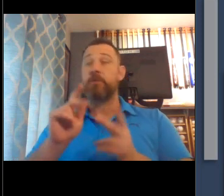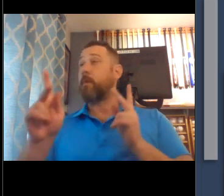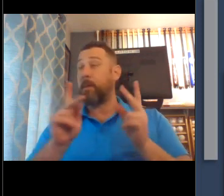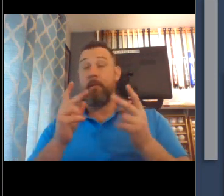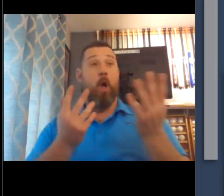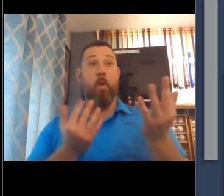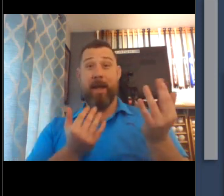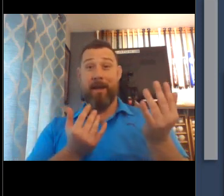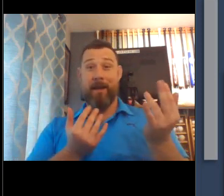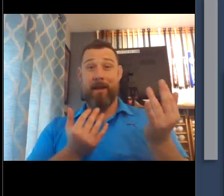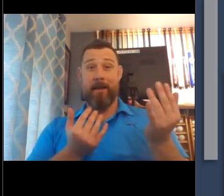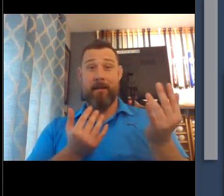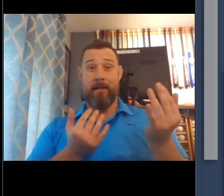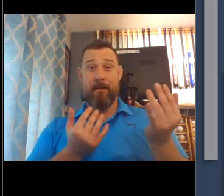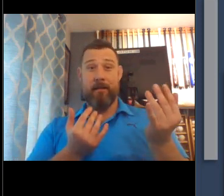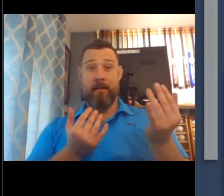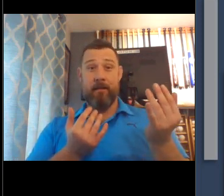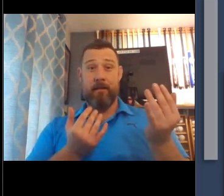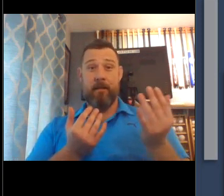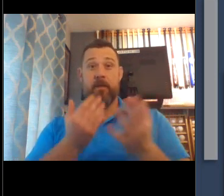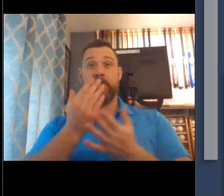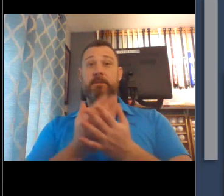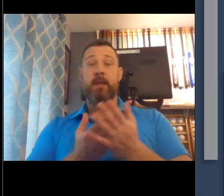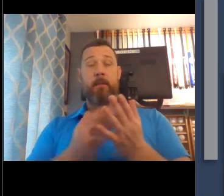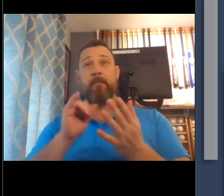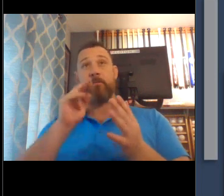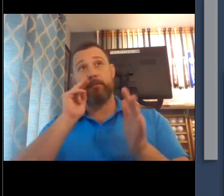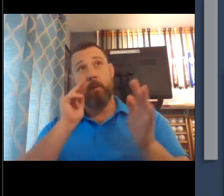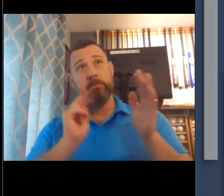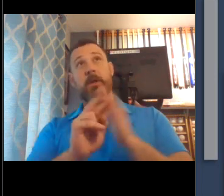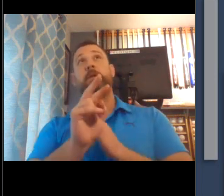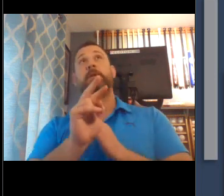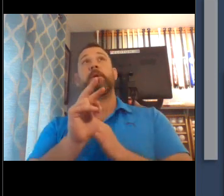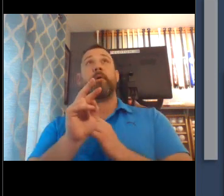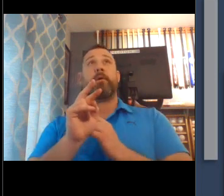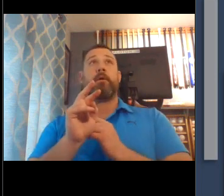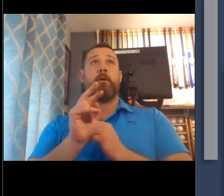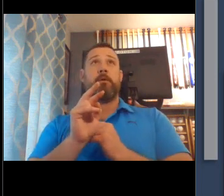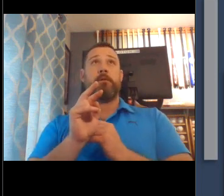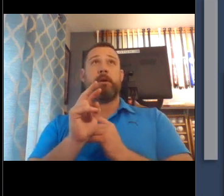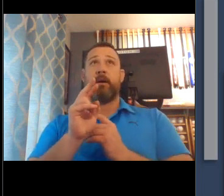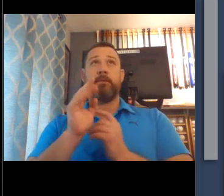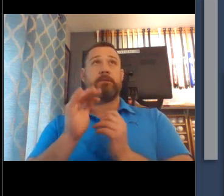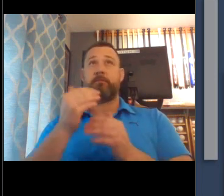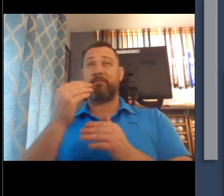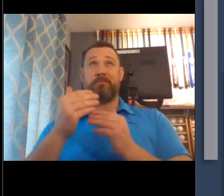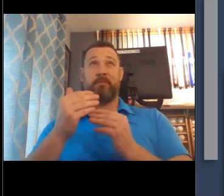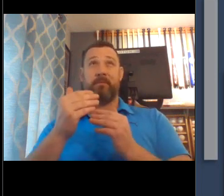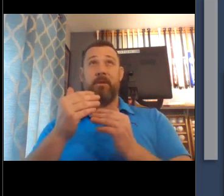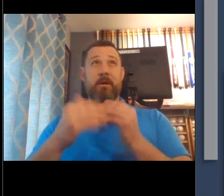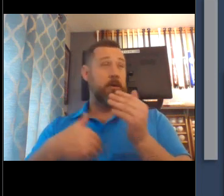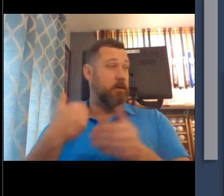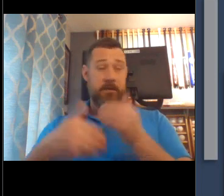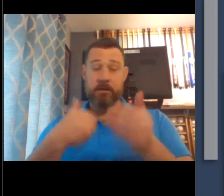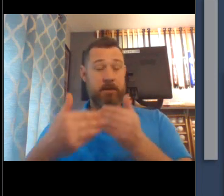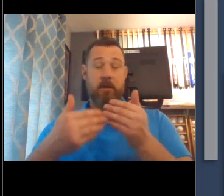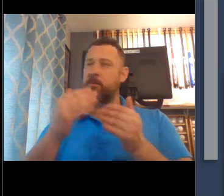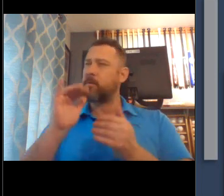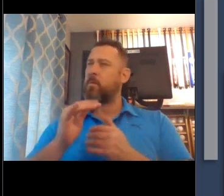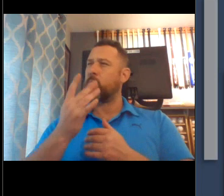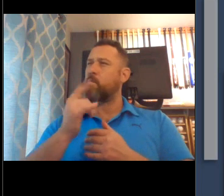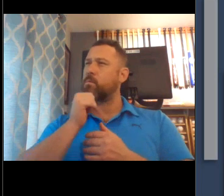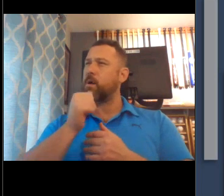And some of the sort of foresight and thinking ahead on this has gone so far as to say, why not use a dig